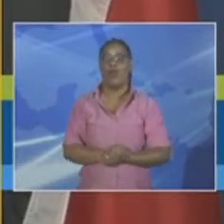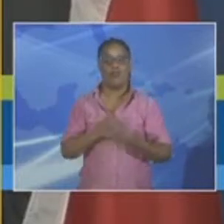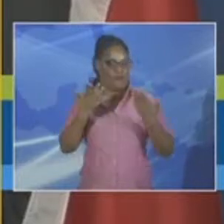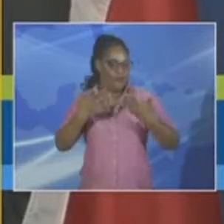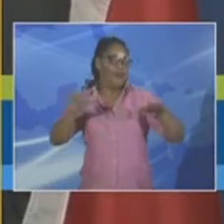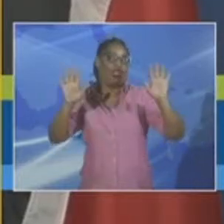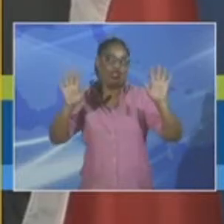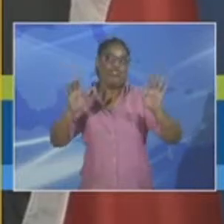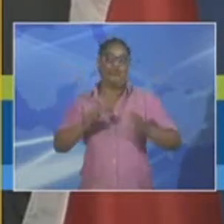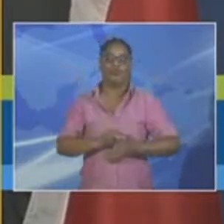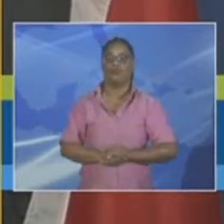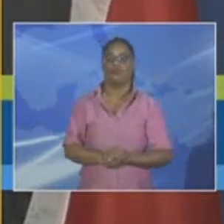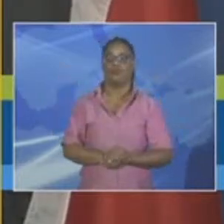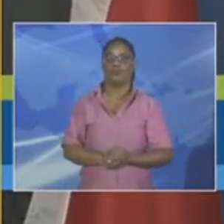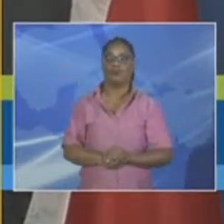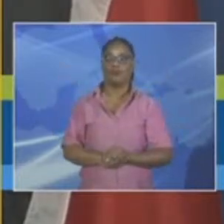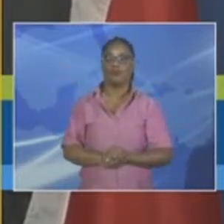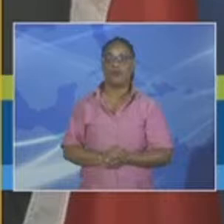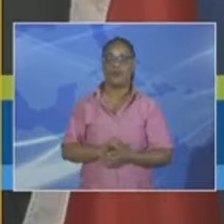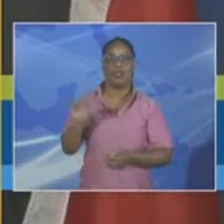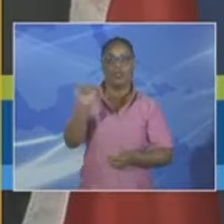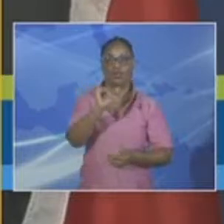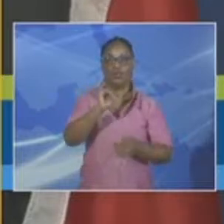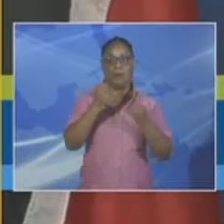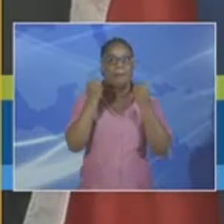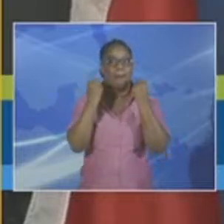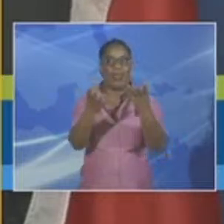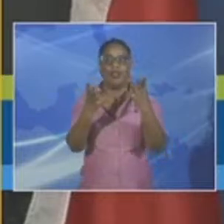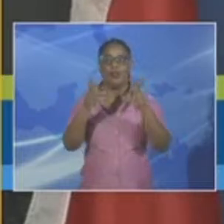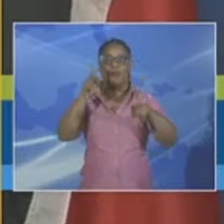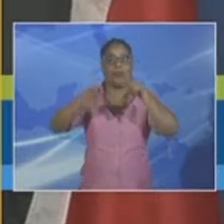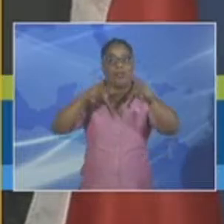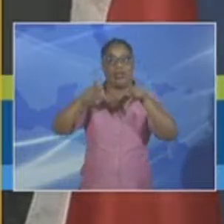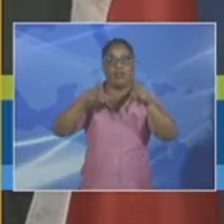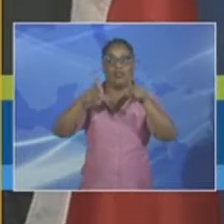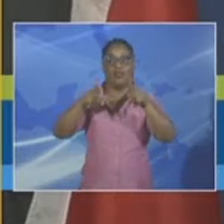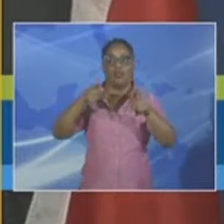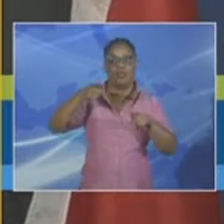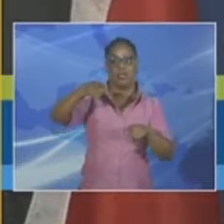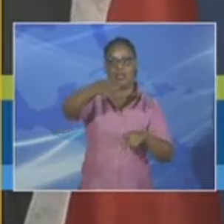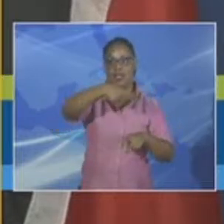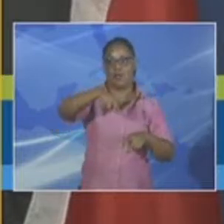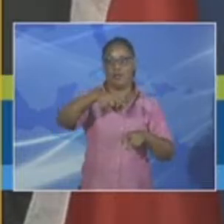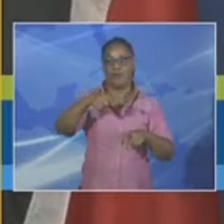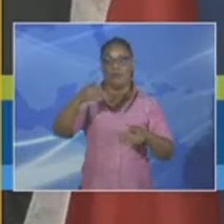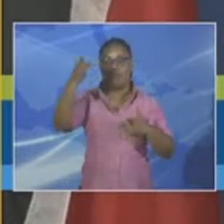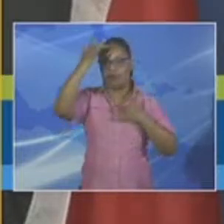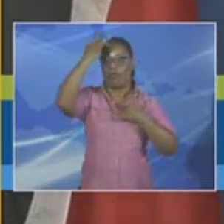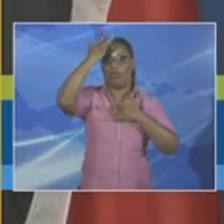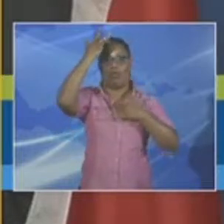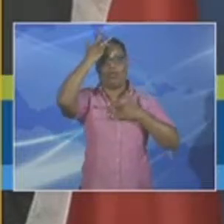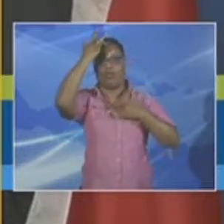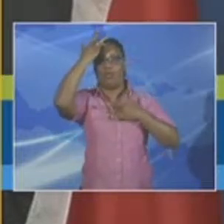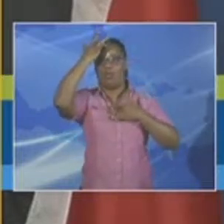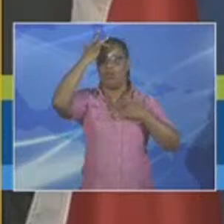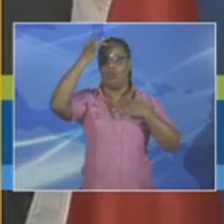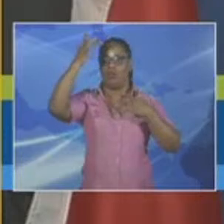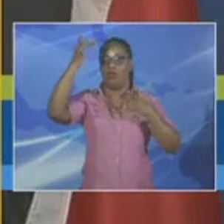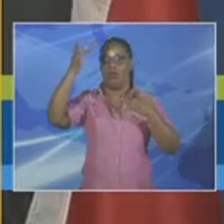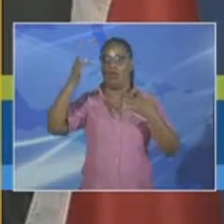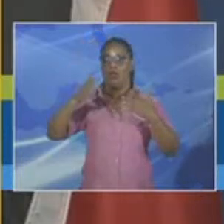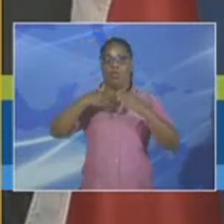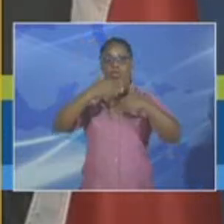all. And there were many people who were naturally infected and only discovered they had the virus if they had to have a